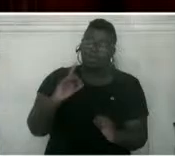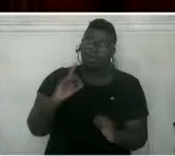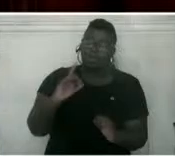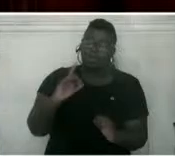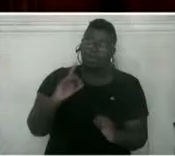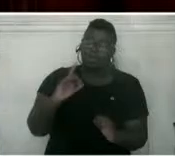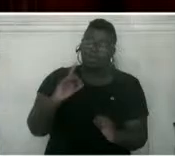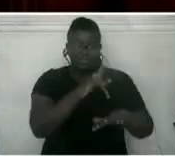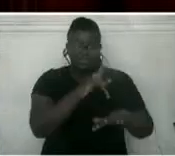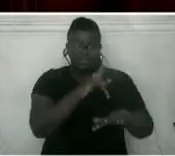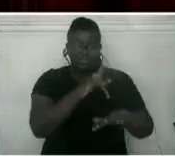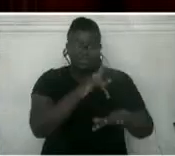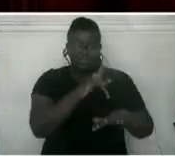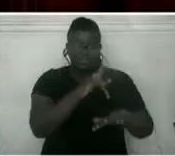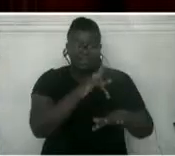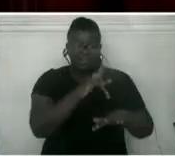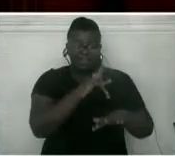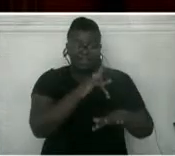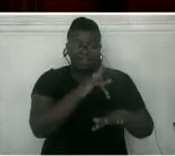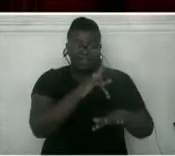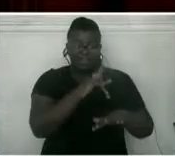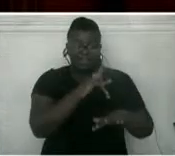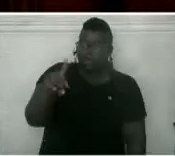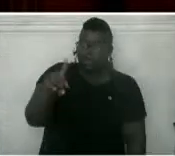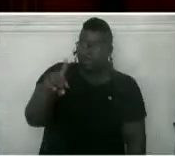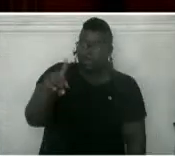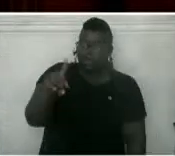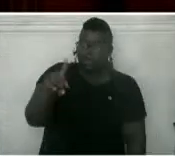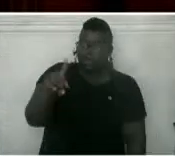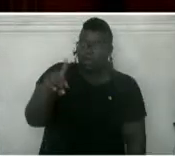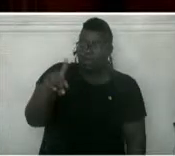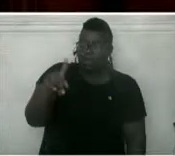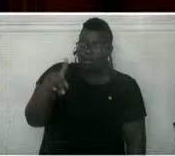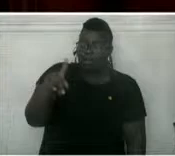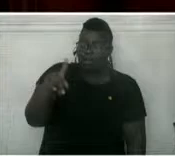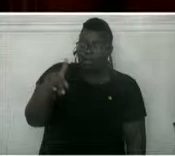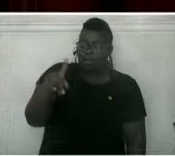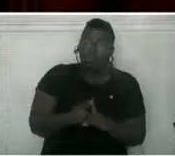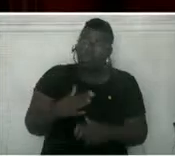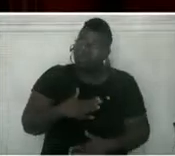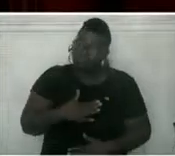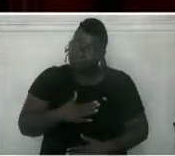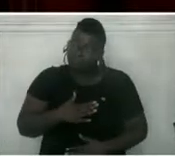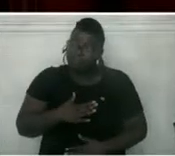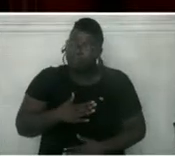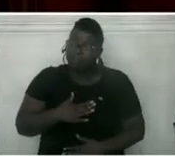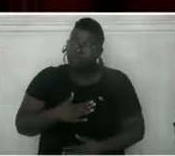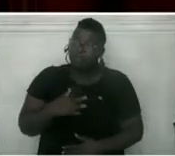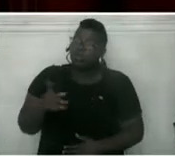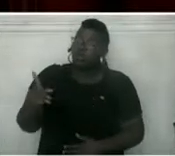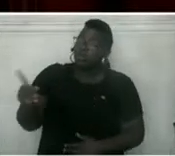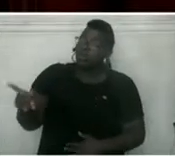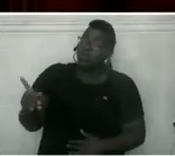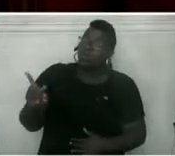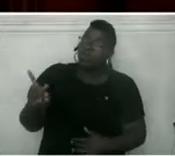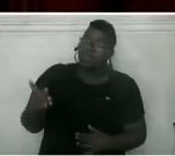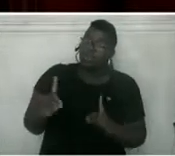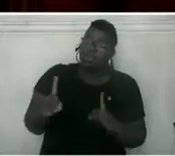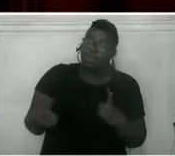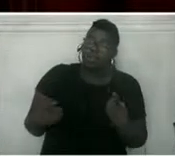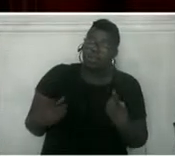our artists in this regard. However, we're grateful to the initiative taken by the department